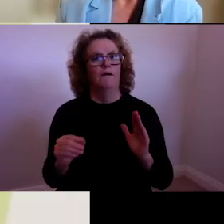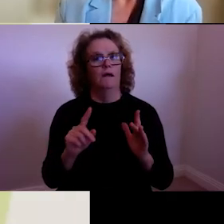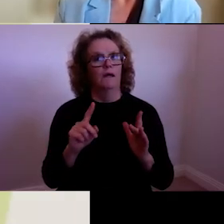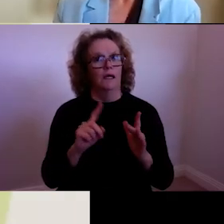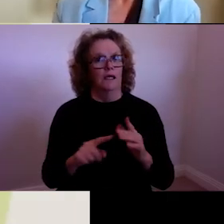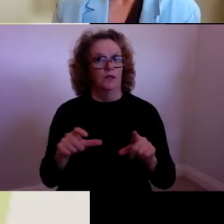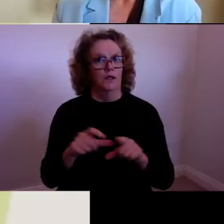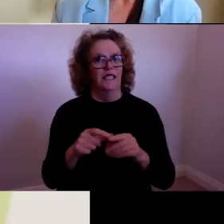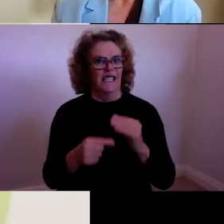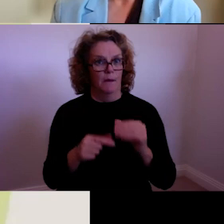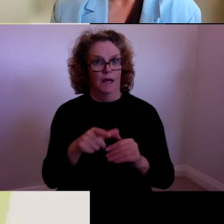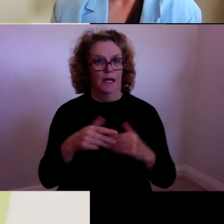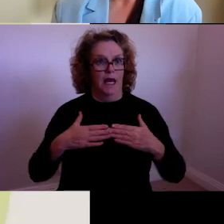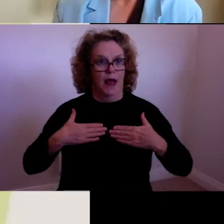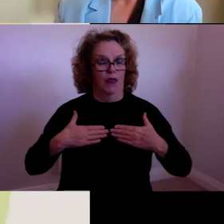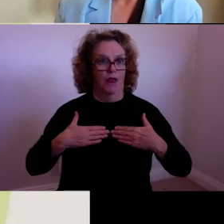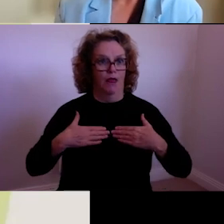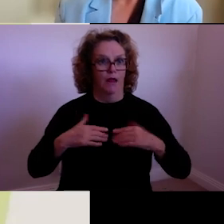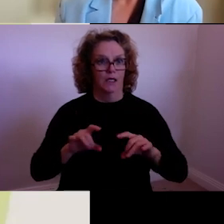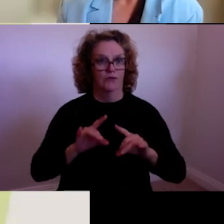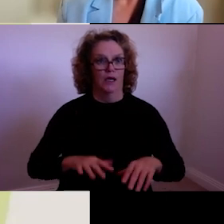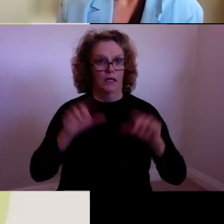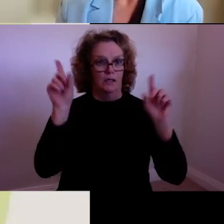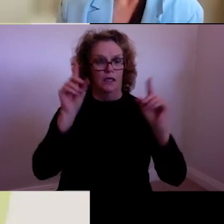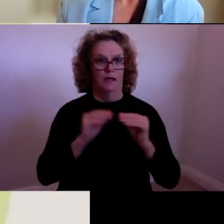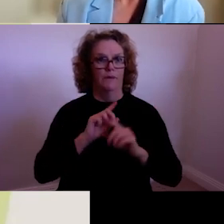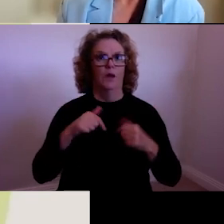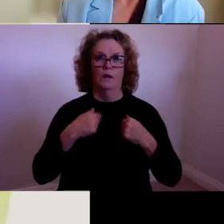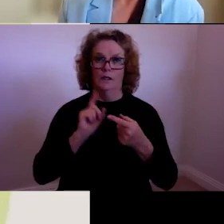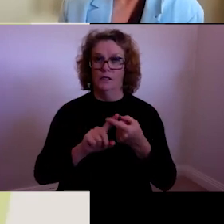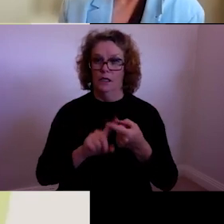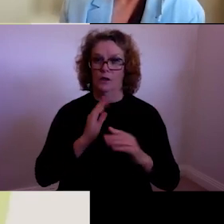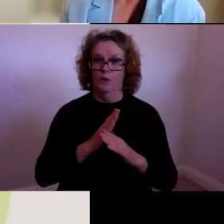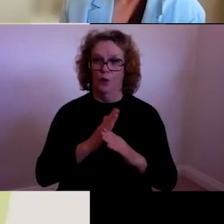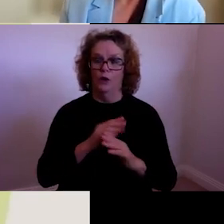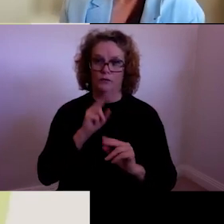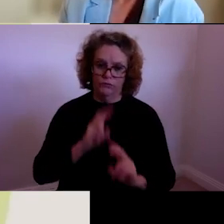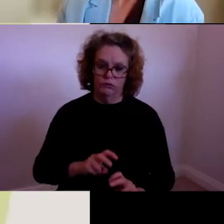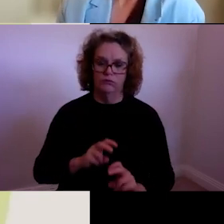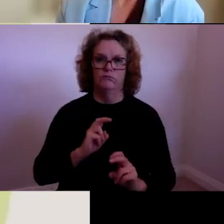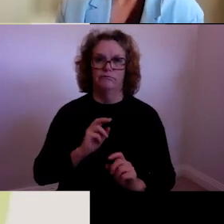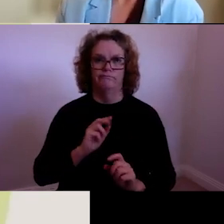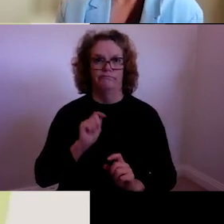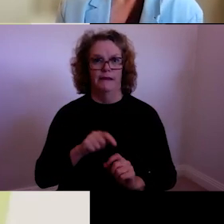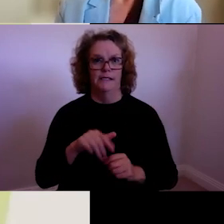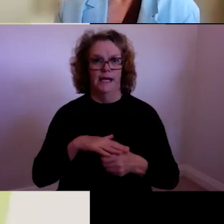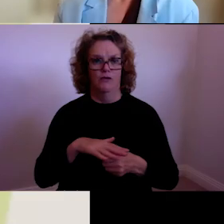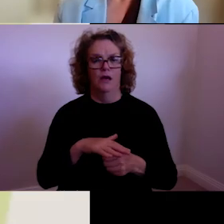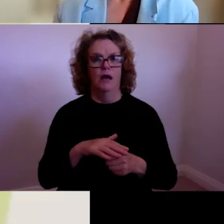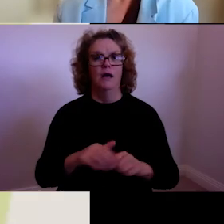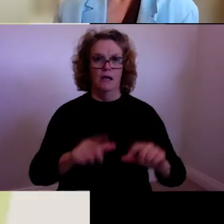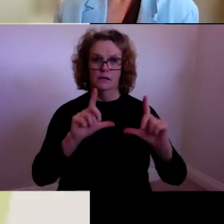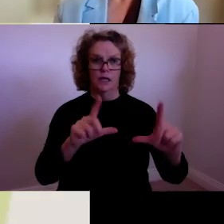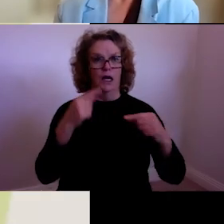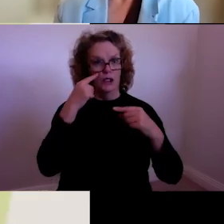today. We are continuing work in this area. This slide also provides a bit of a snapshot of